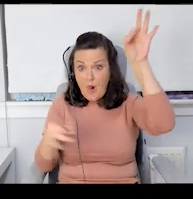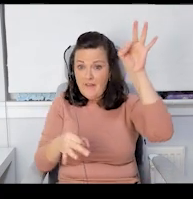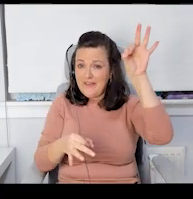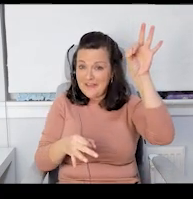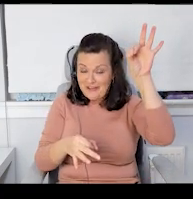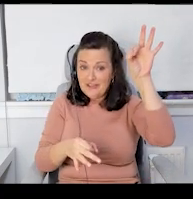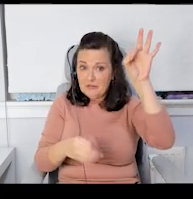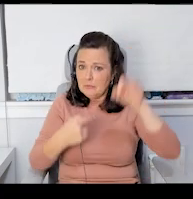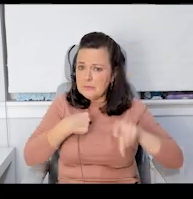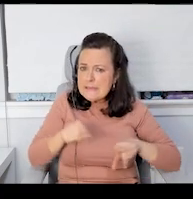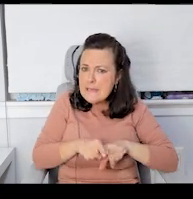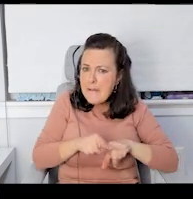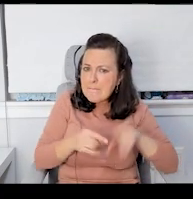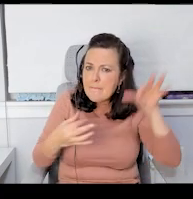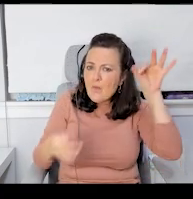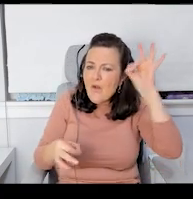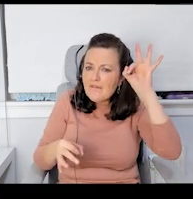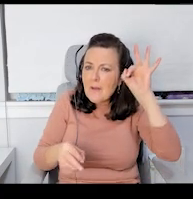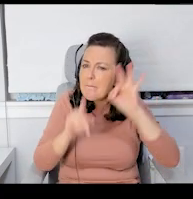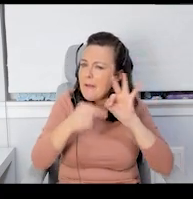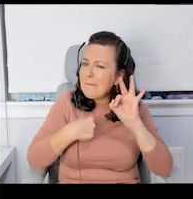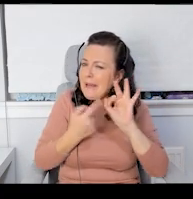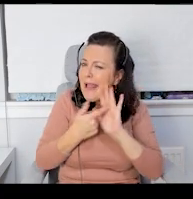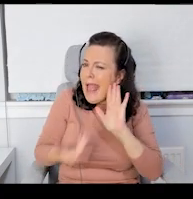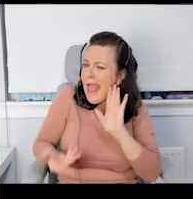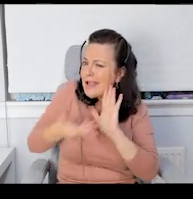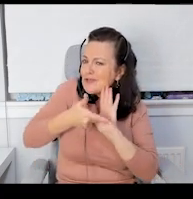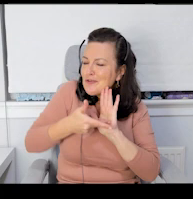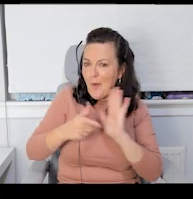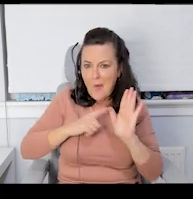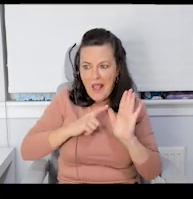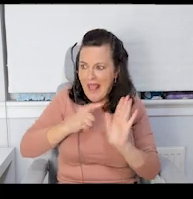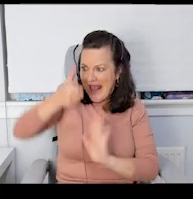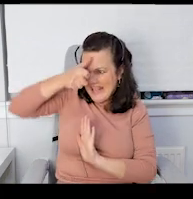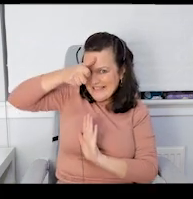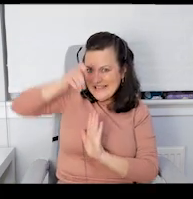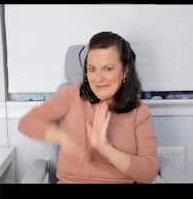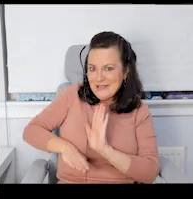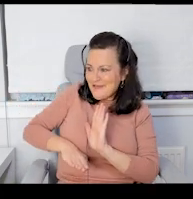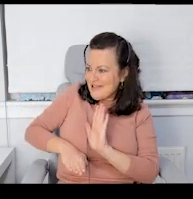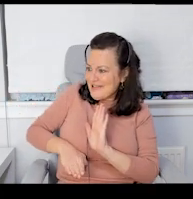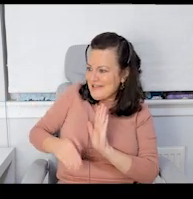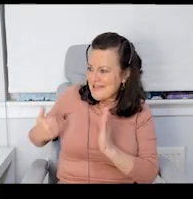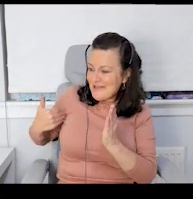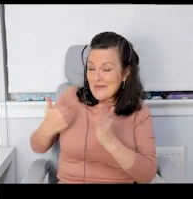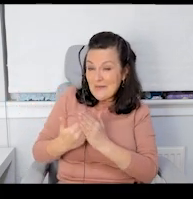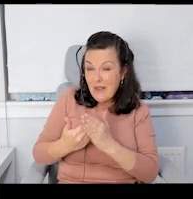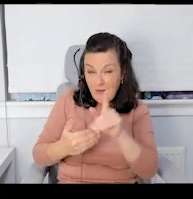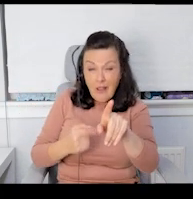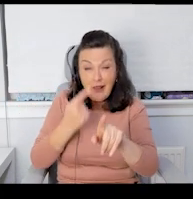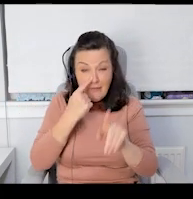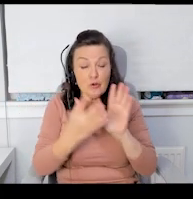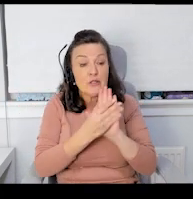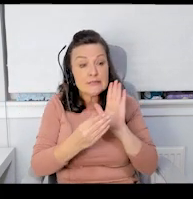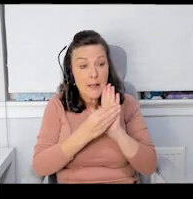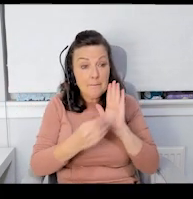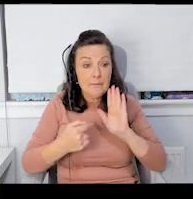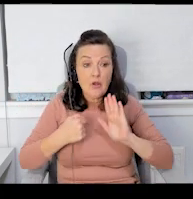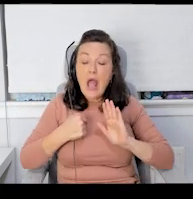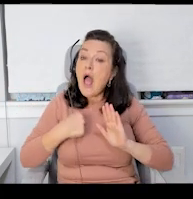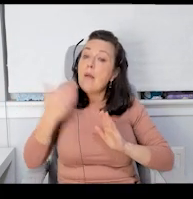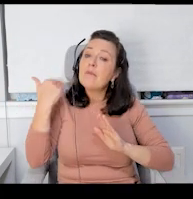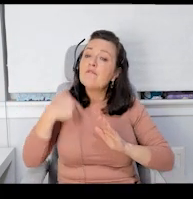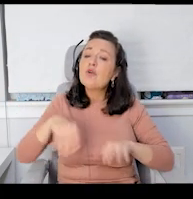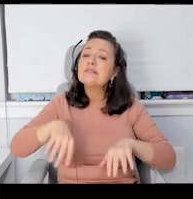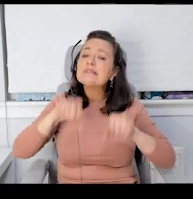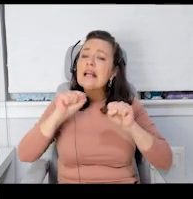And since then, personally, I've been able to expand my career and go into a different career. So I started off as a civil engineer. That's what I did my apprenticeship in, was on site,